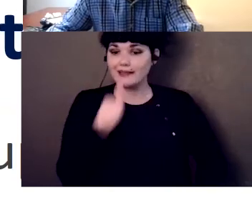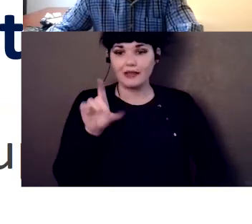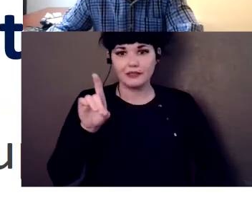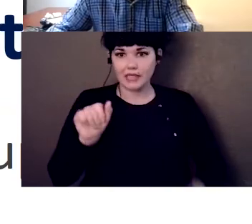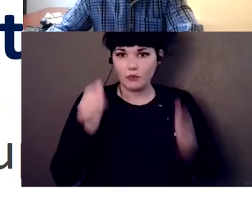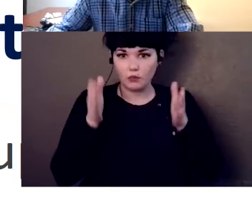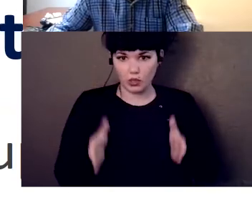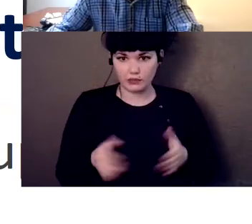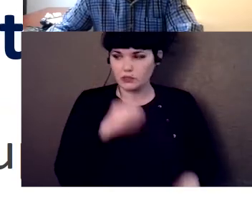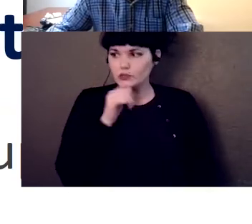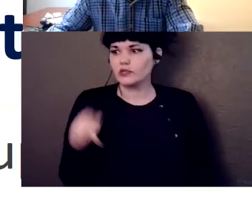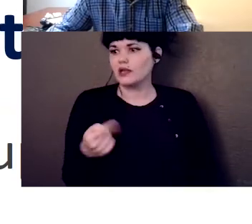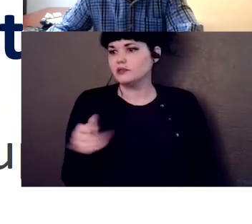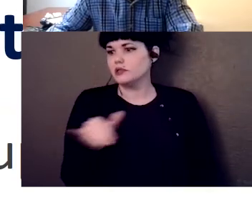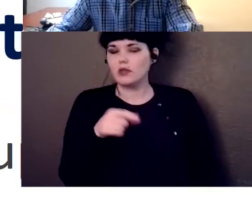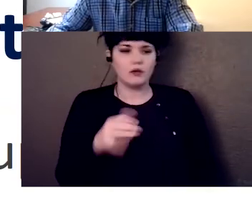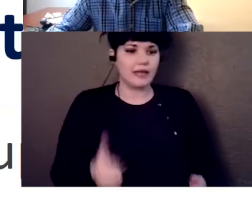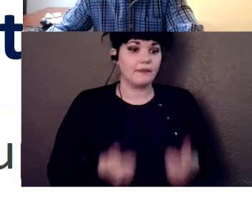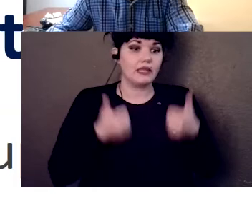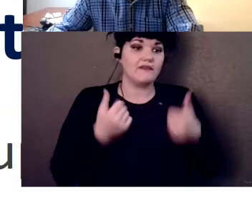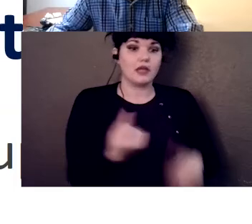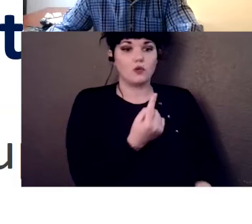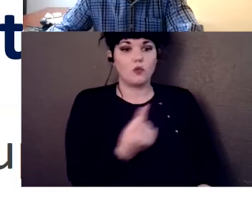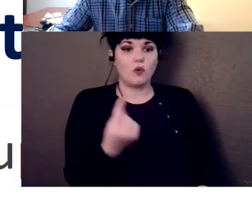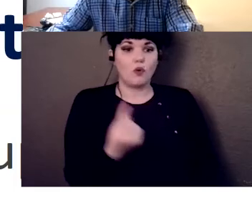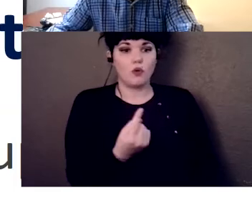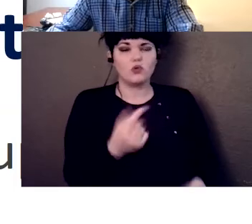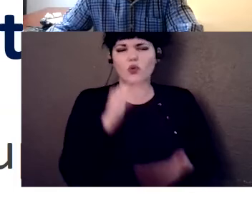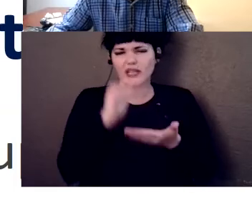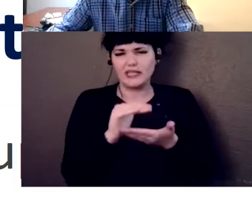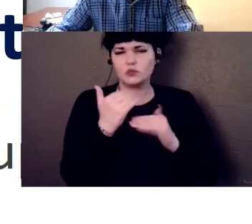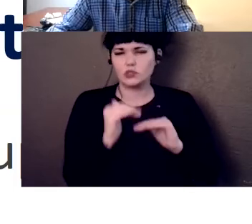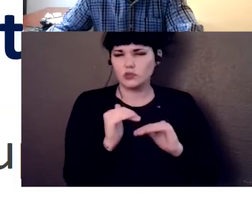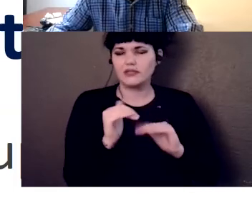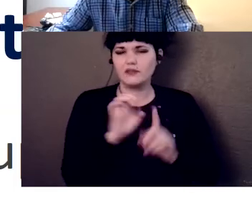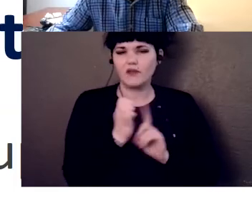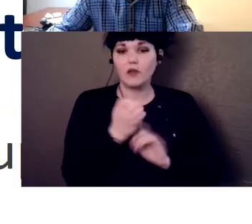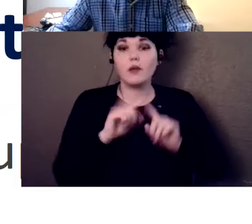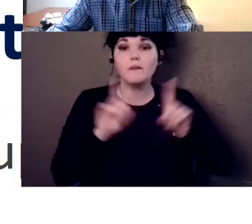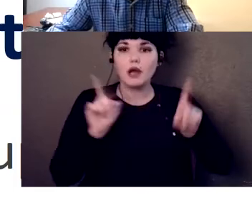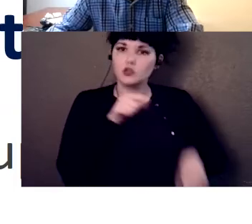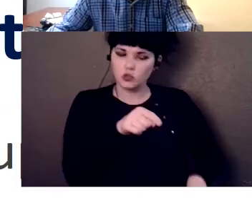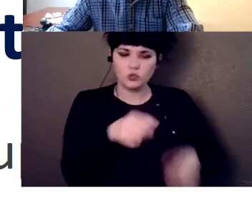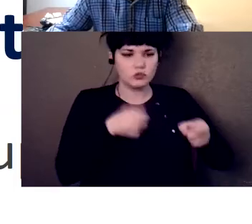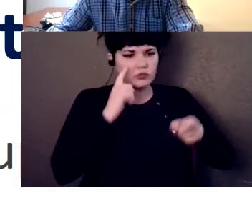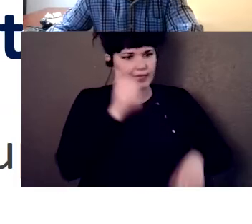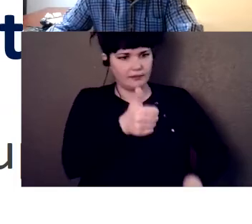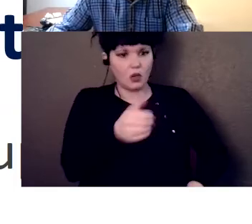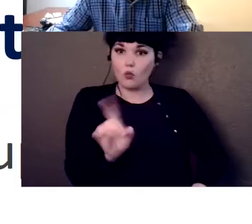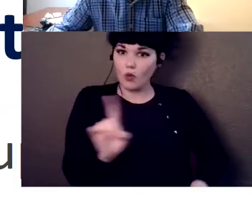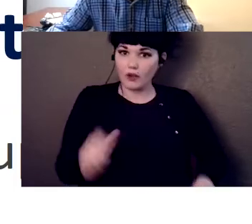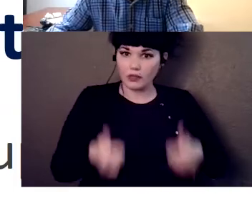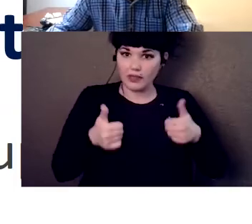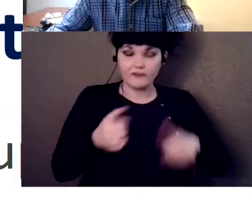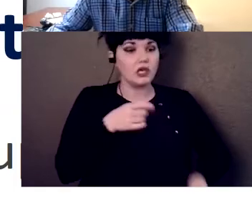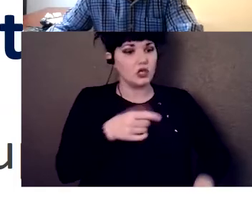So it's not just that you are living on your own or in the least restrictive environment, but that you control where you live and that you have the same